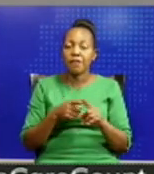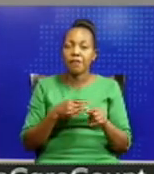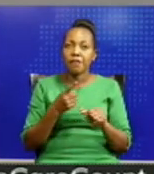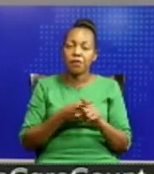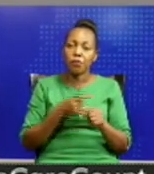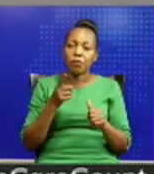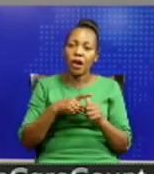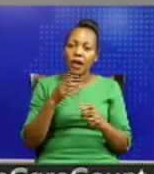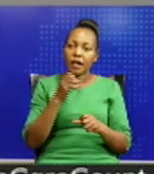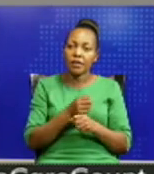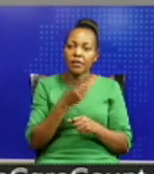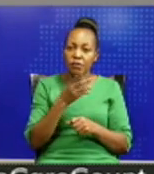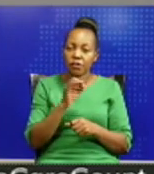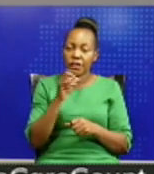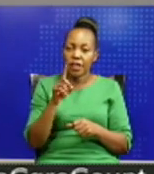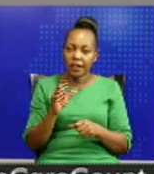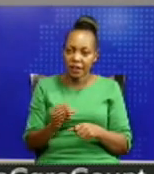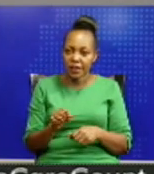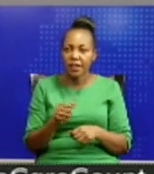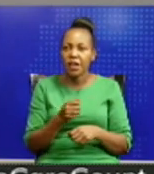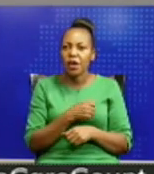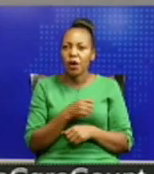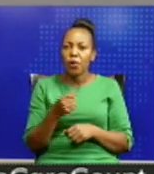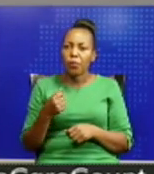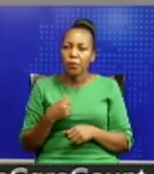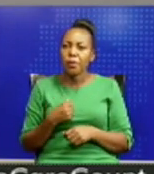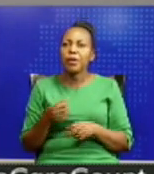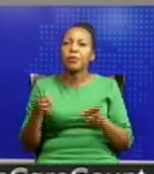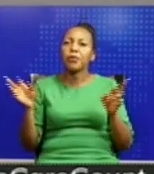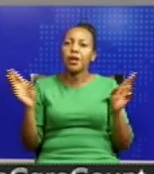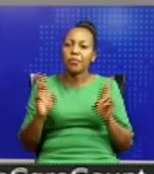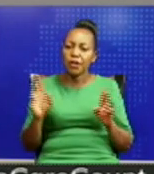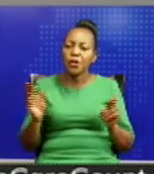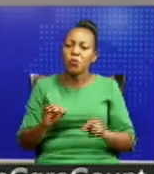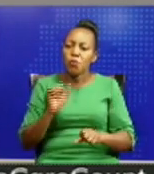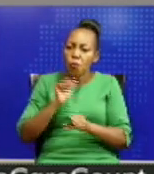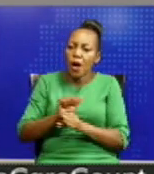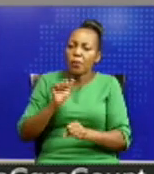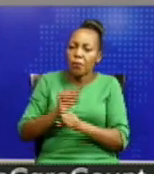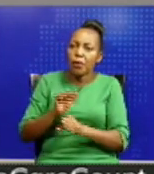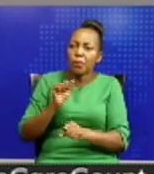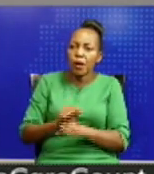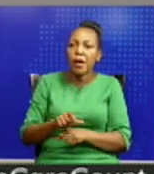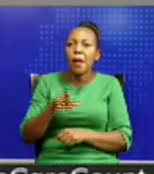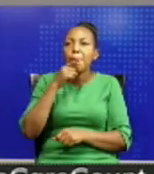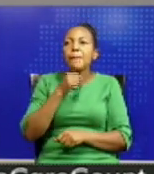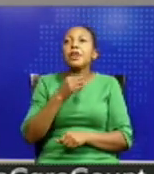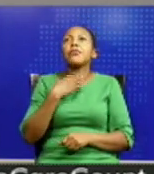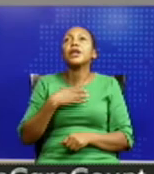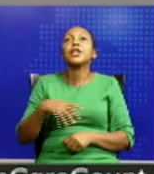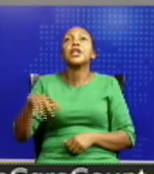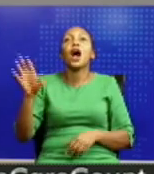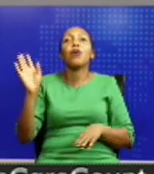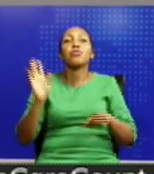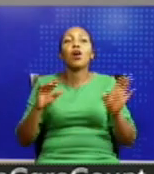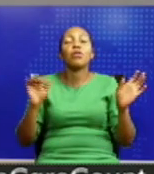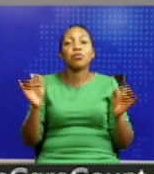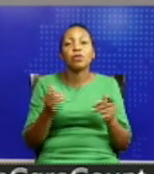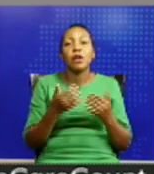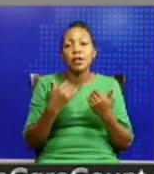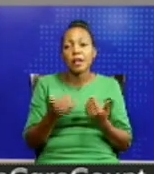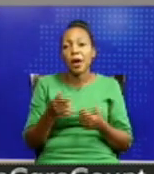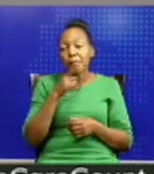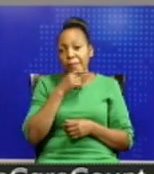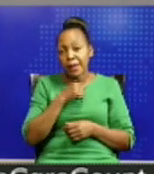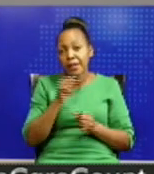of 2019. Women were actually being ready to actually do all the domestic work, and the men wanted to go out there. So we are saying the men